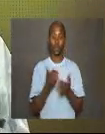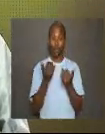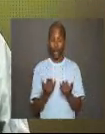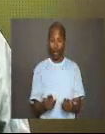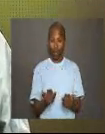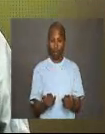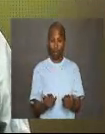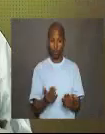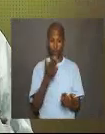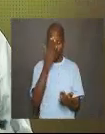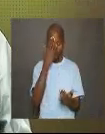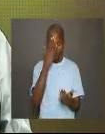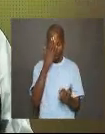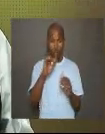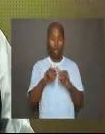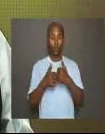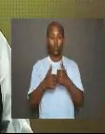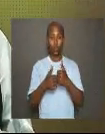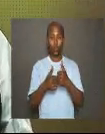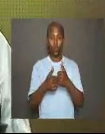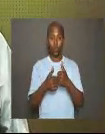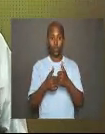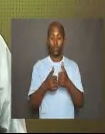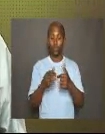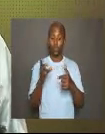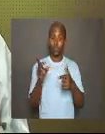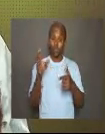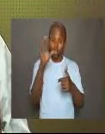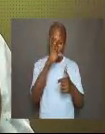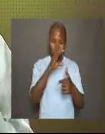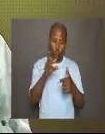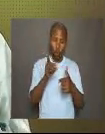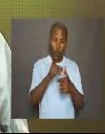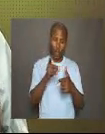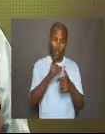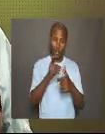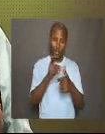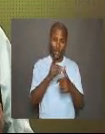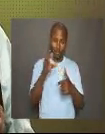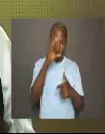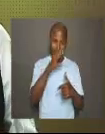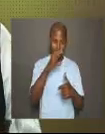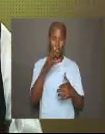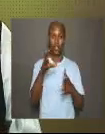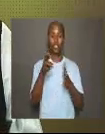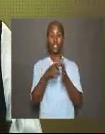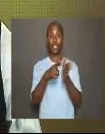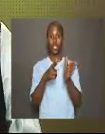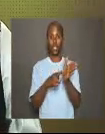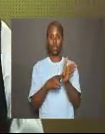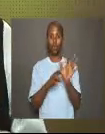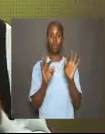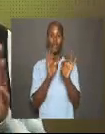Now that we know how to establish the domain and the restrictions of a